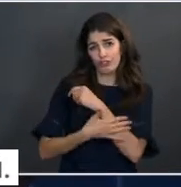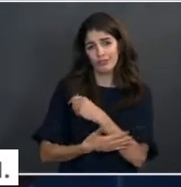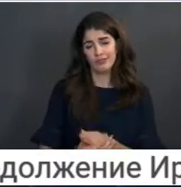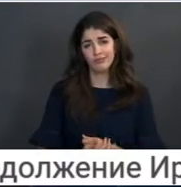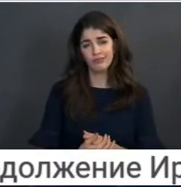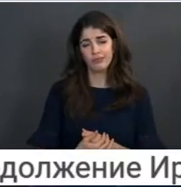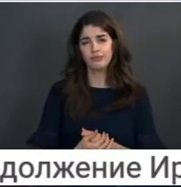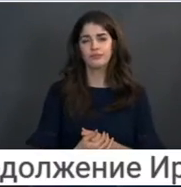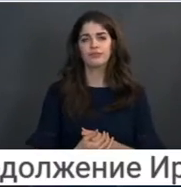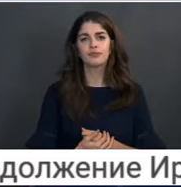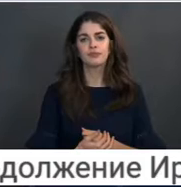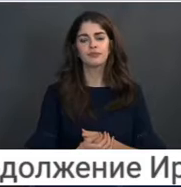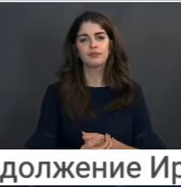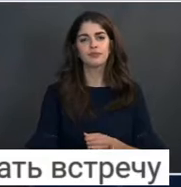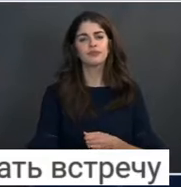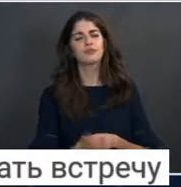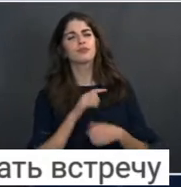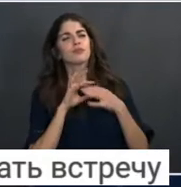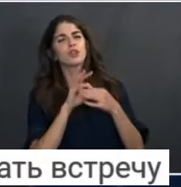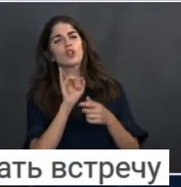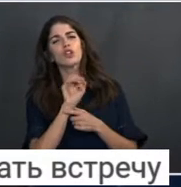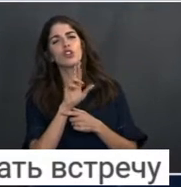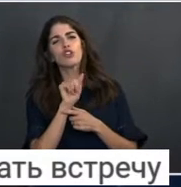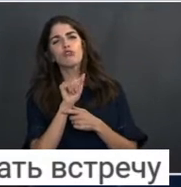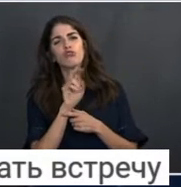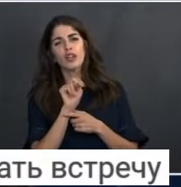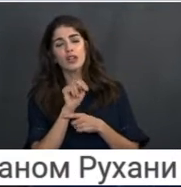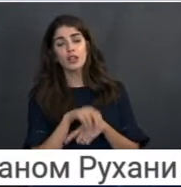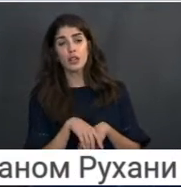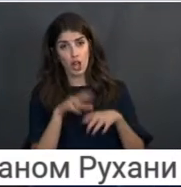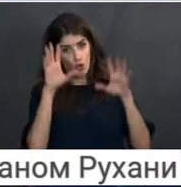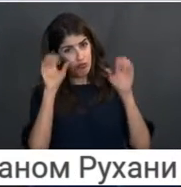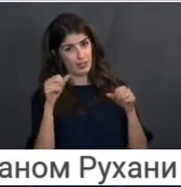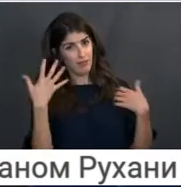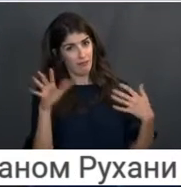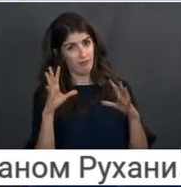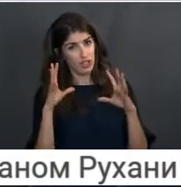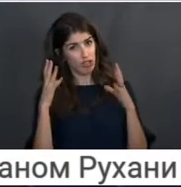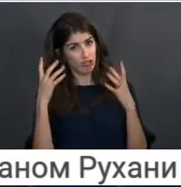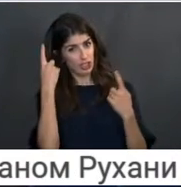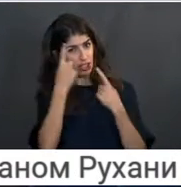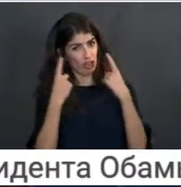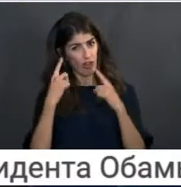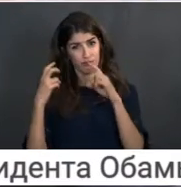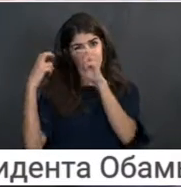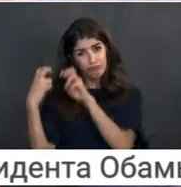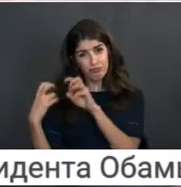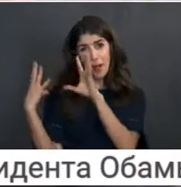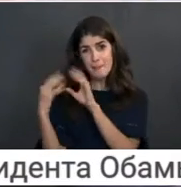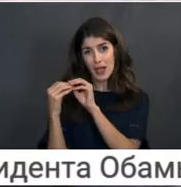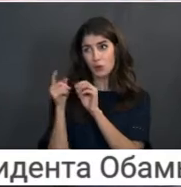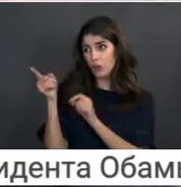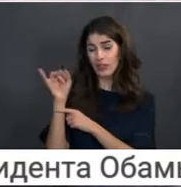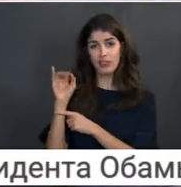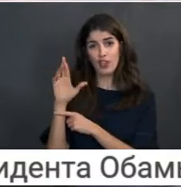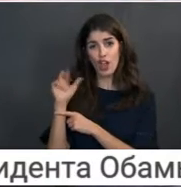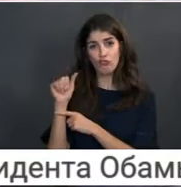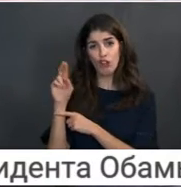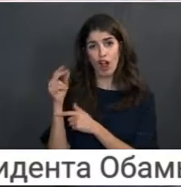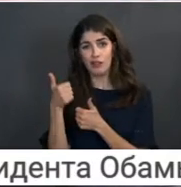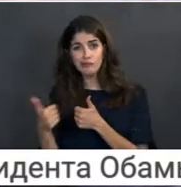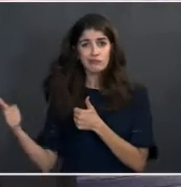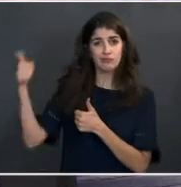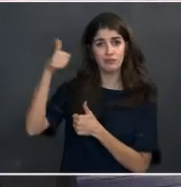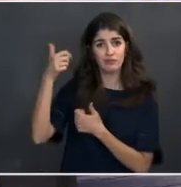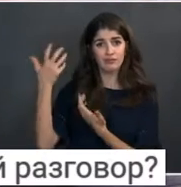ahead. Thank you, Jen. Just a follow-up on Iran. Would the president consider meeting with his Iranian counterpart, Hossein Rouhani, and maybe following President